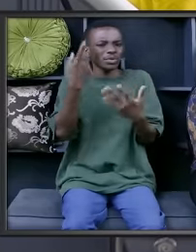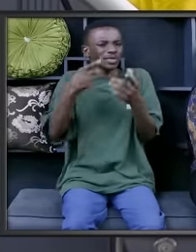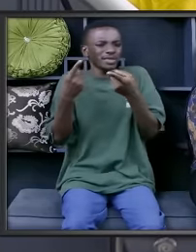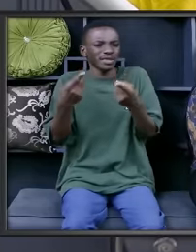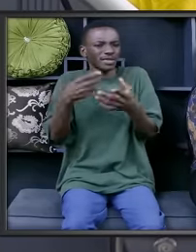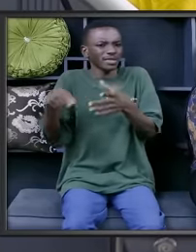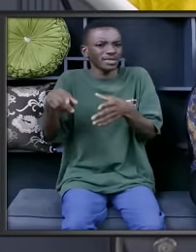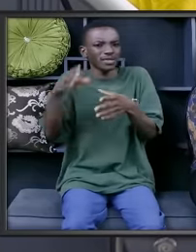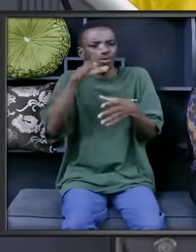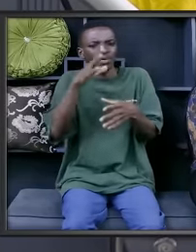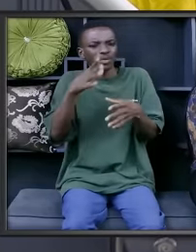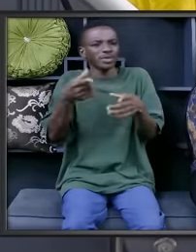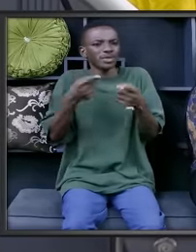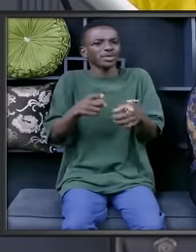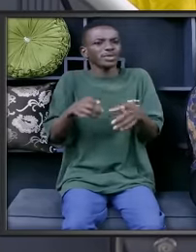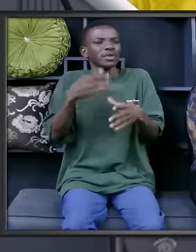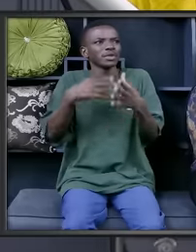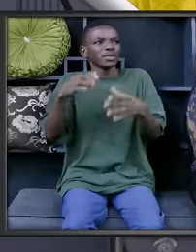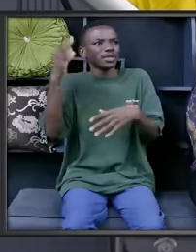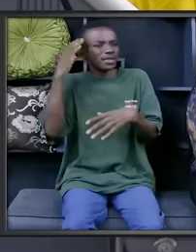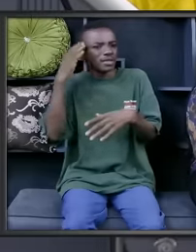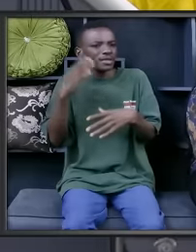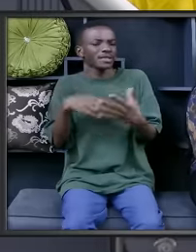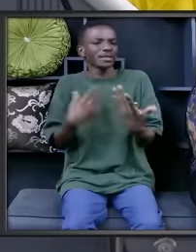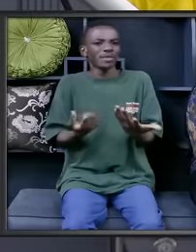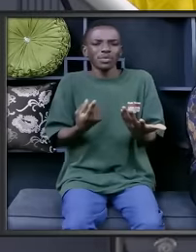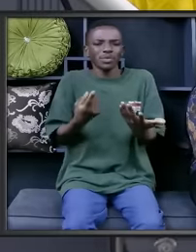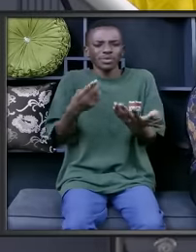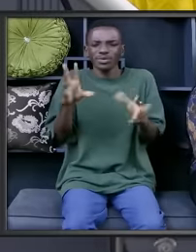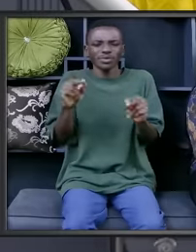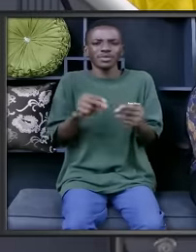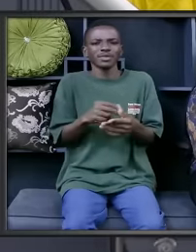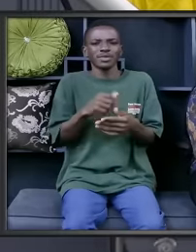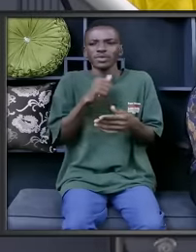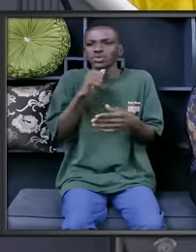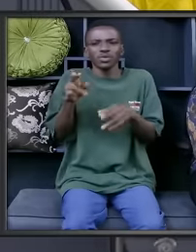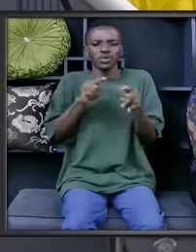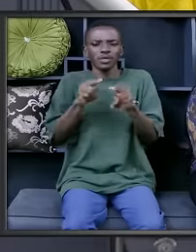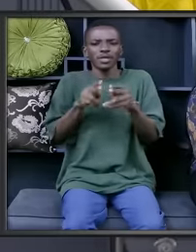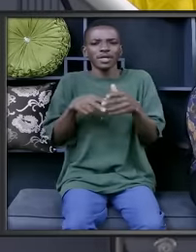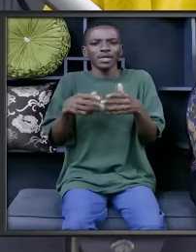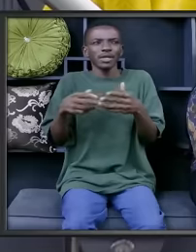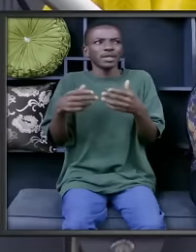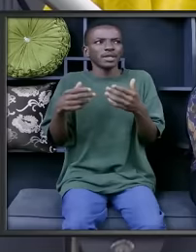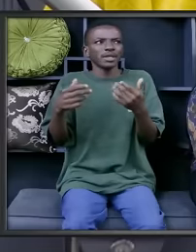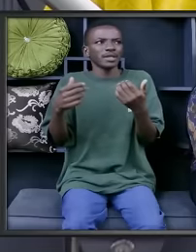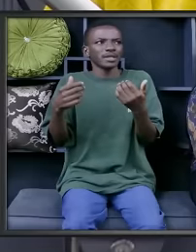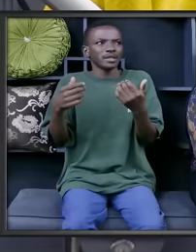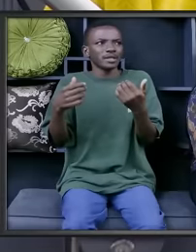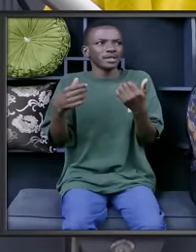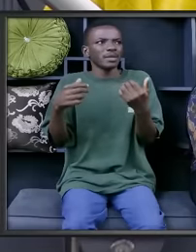do? And when you hear the thing, where they, you go say, well, no, this is not normal. He don't beat me for hospital